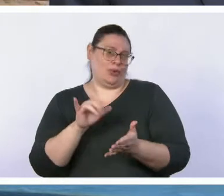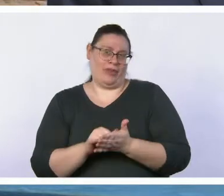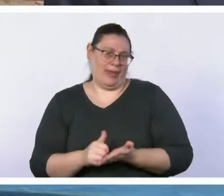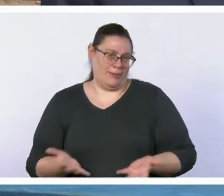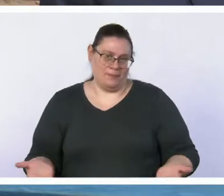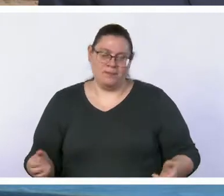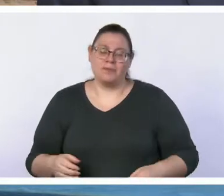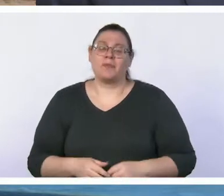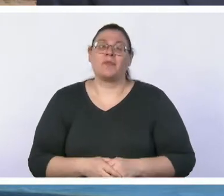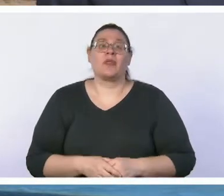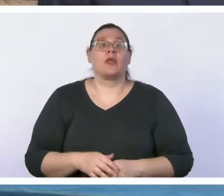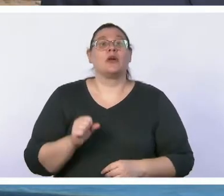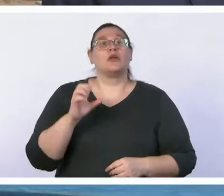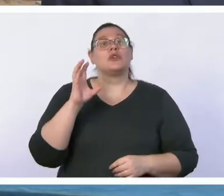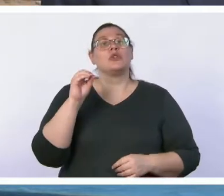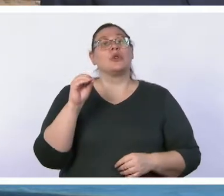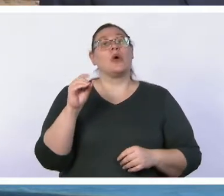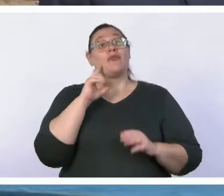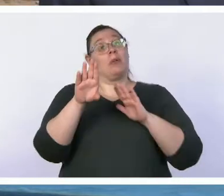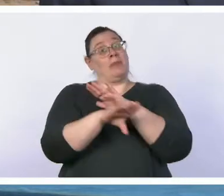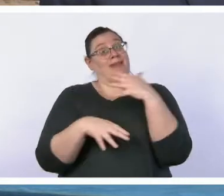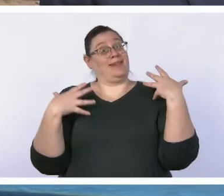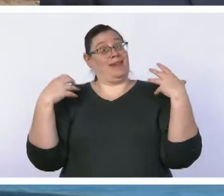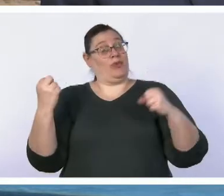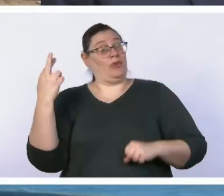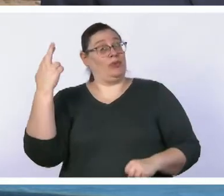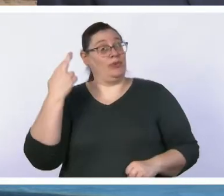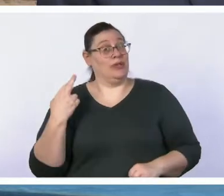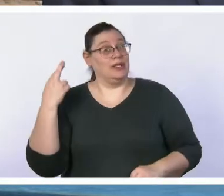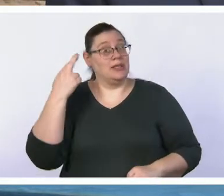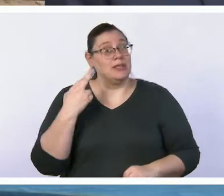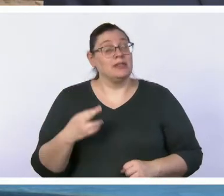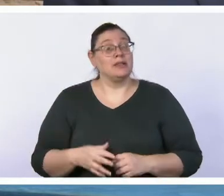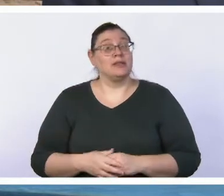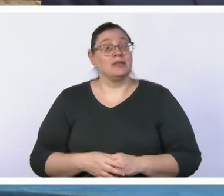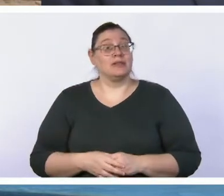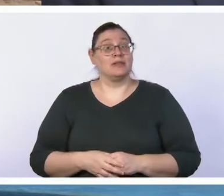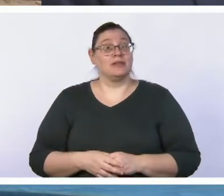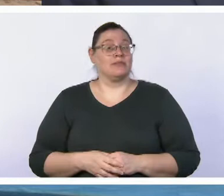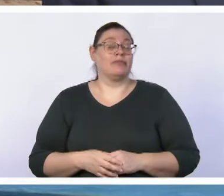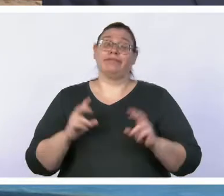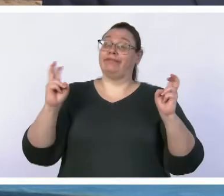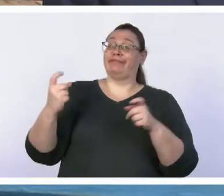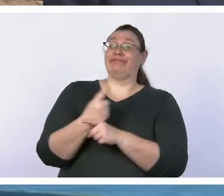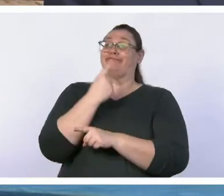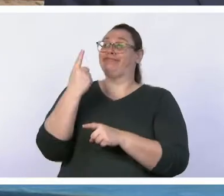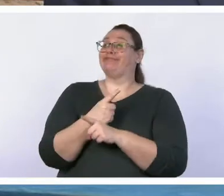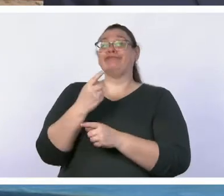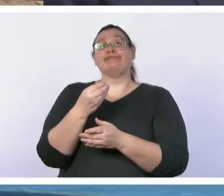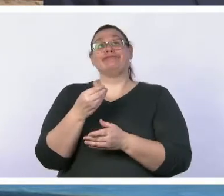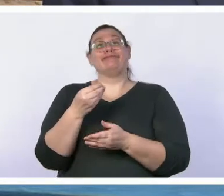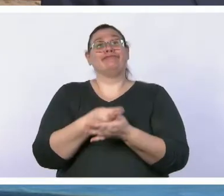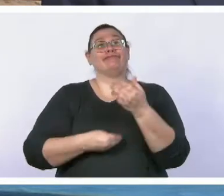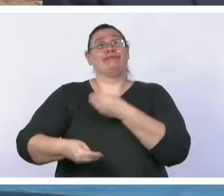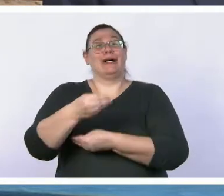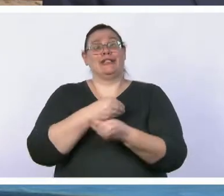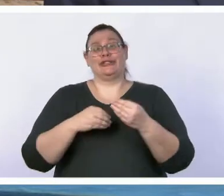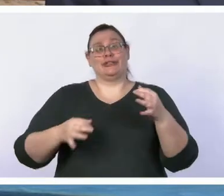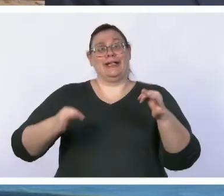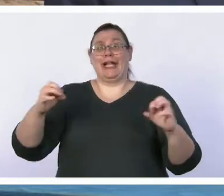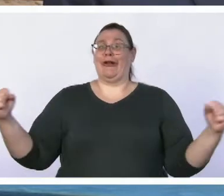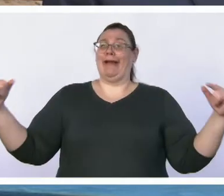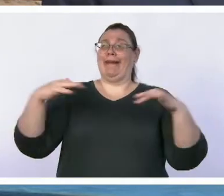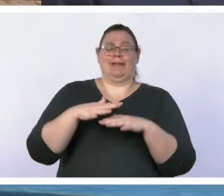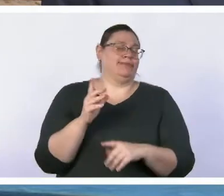And so for basic health reasons, we can't have a typical budget hearing. But also,